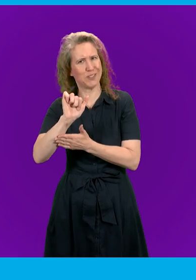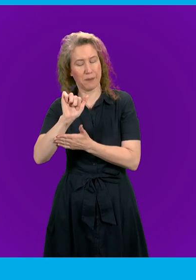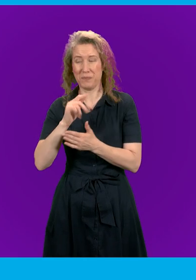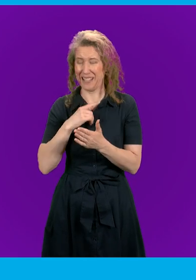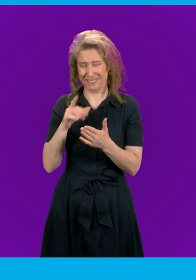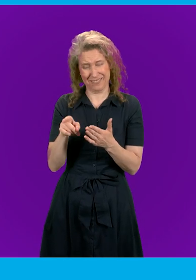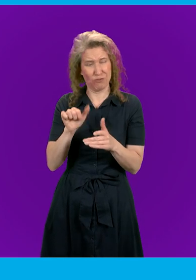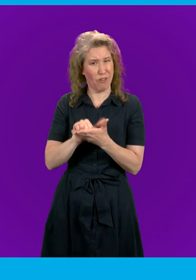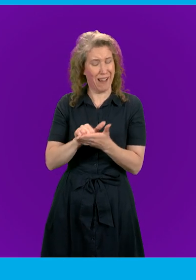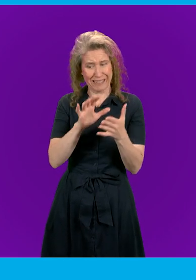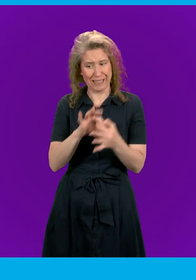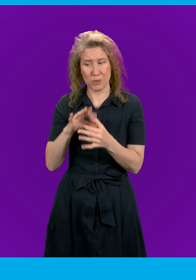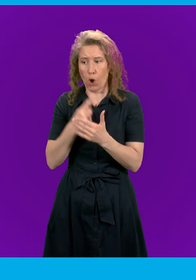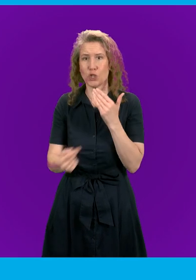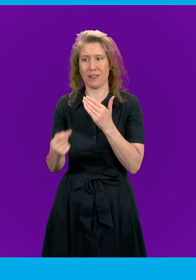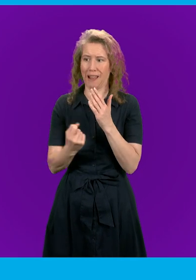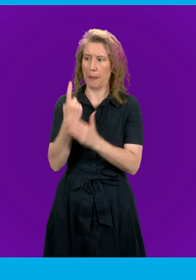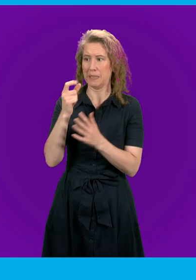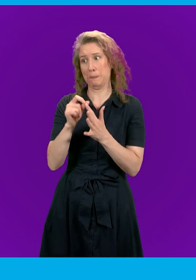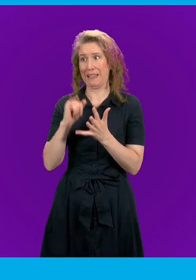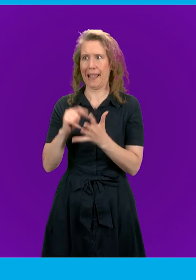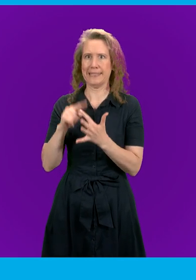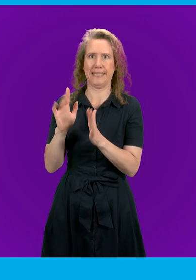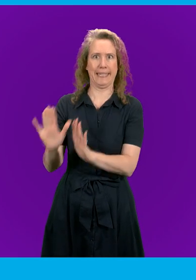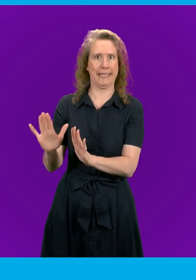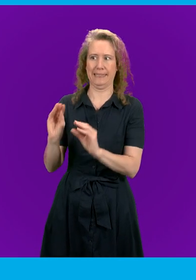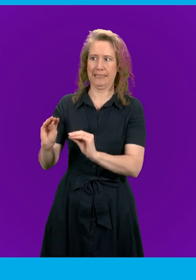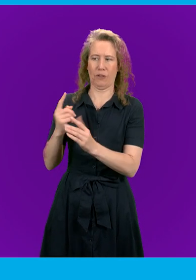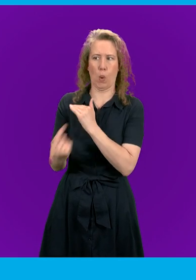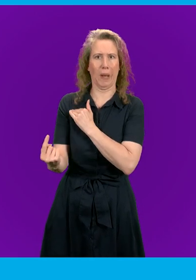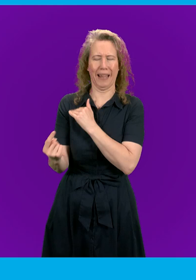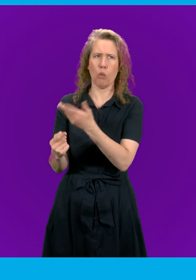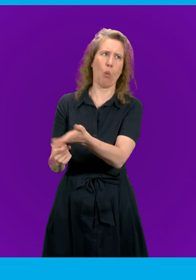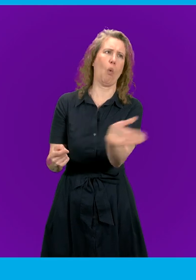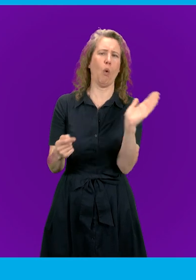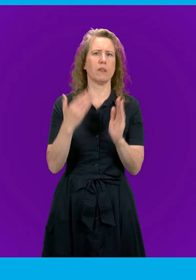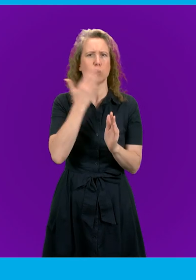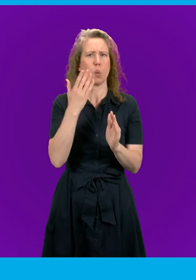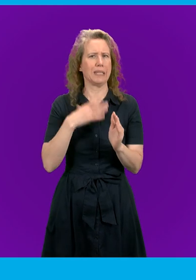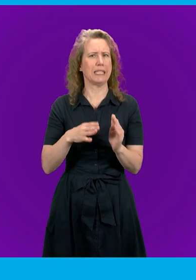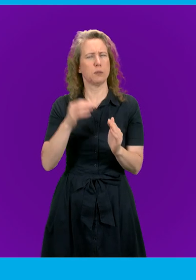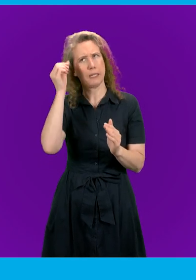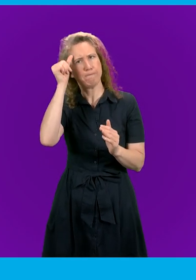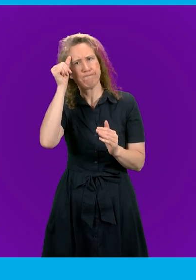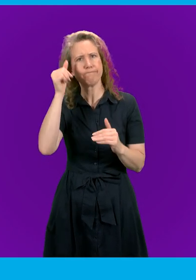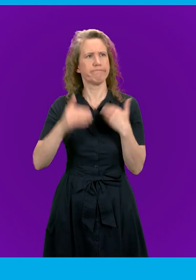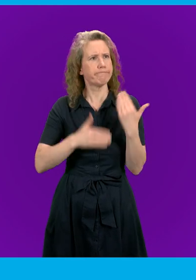not just being something that PSE teachers are on it. Yeah. You know, you need all the teachers.